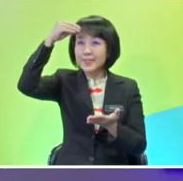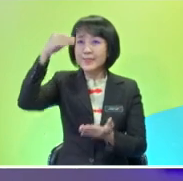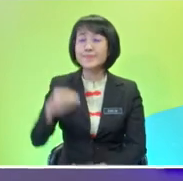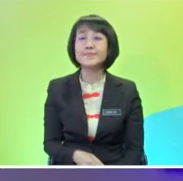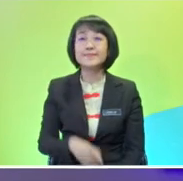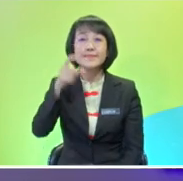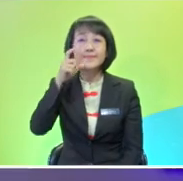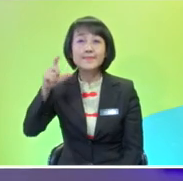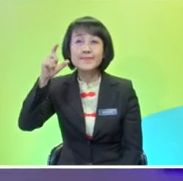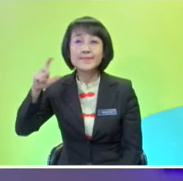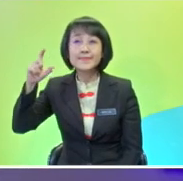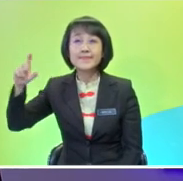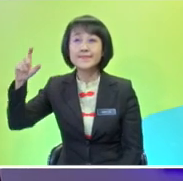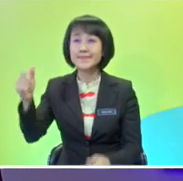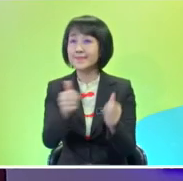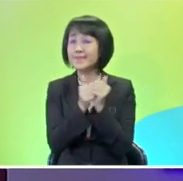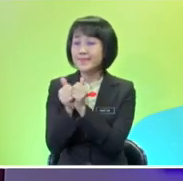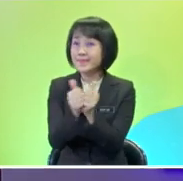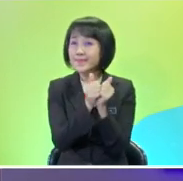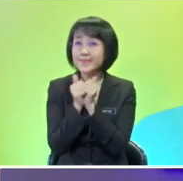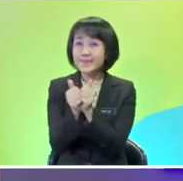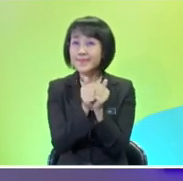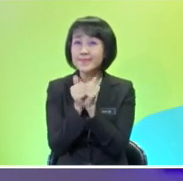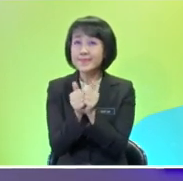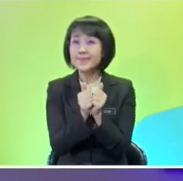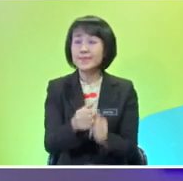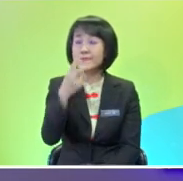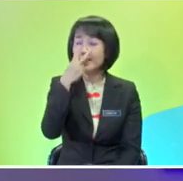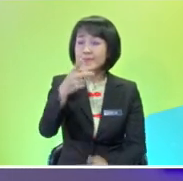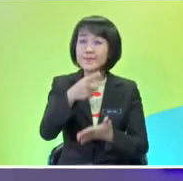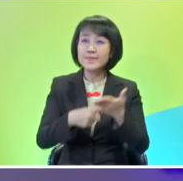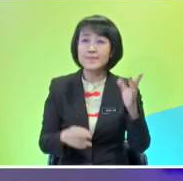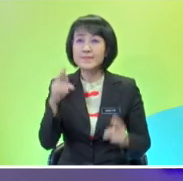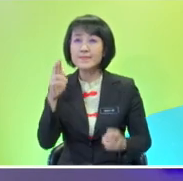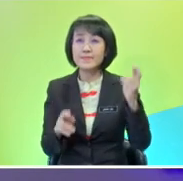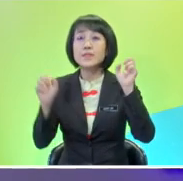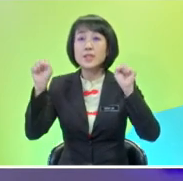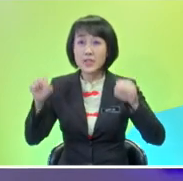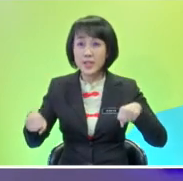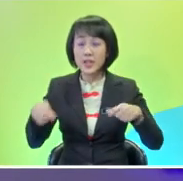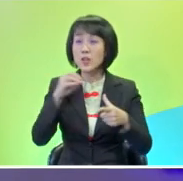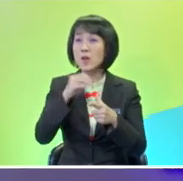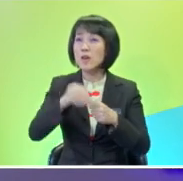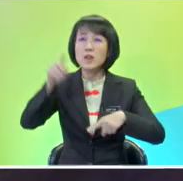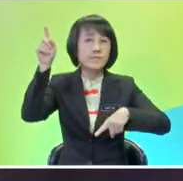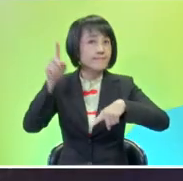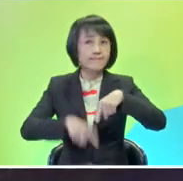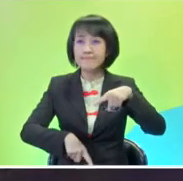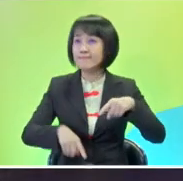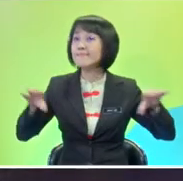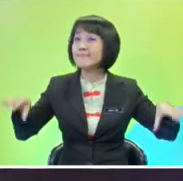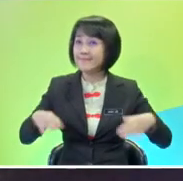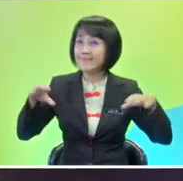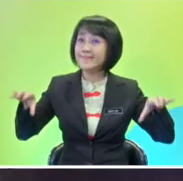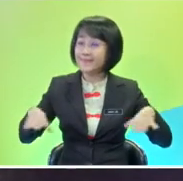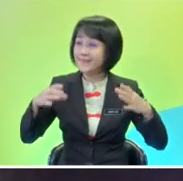together to find out about what Mr. Bot can or can't do. You remember Mr. Bot earlier? Yes, that